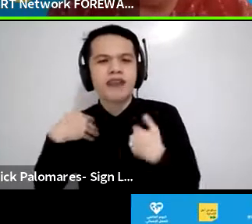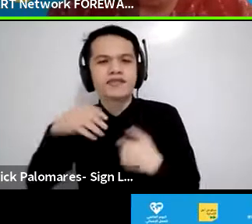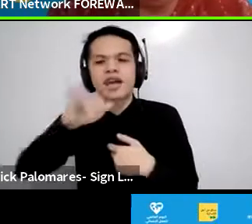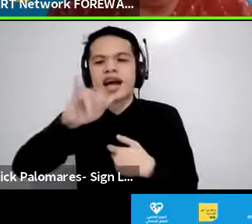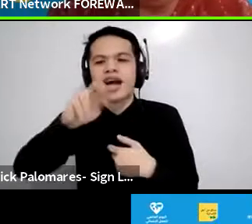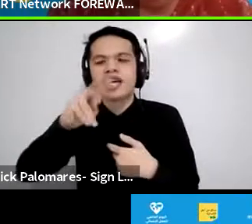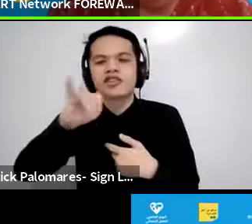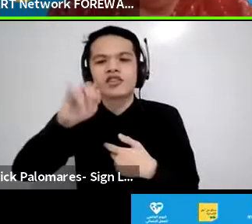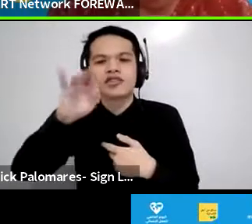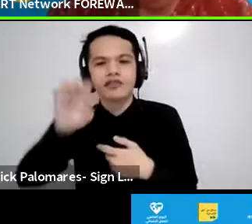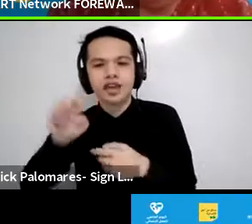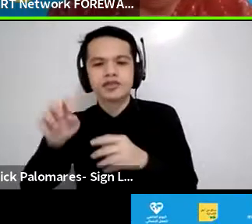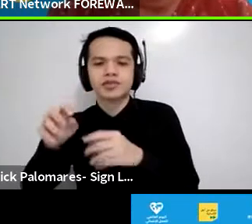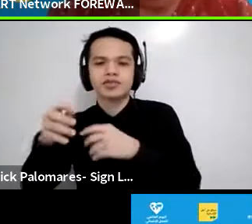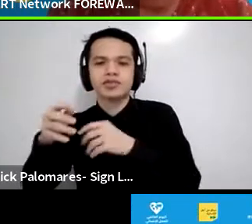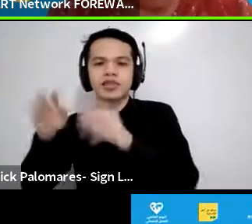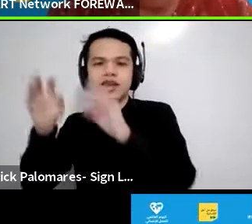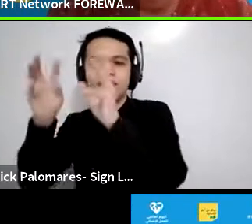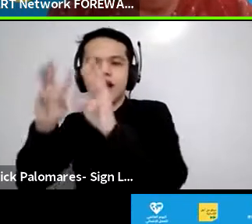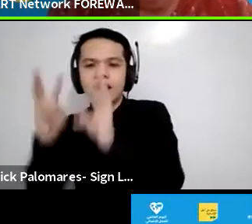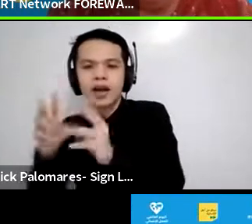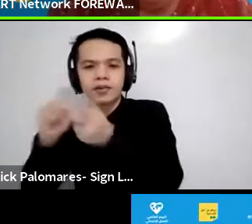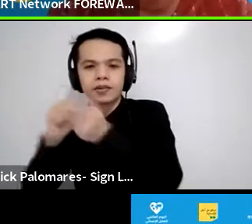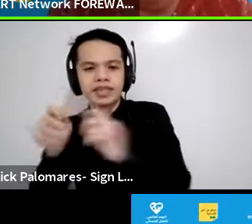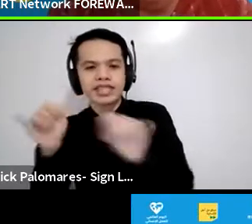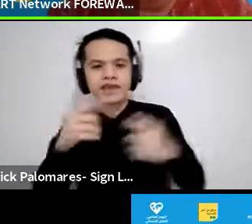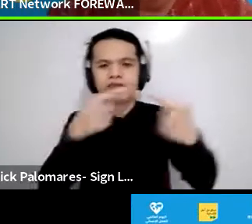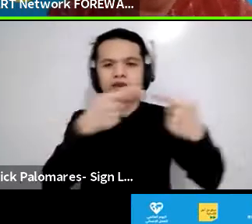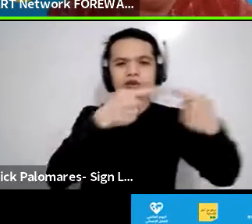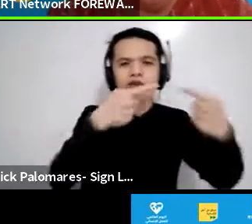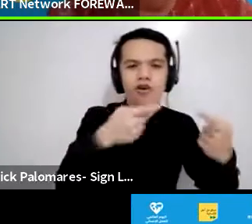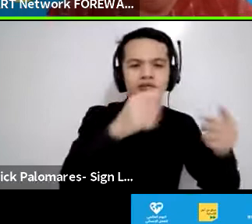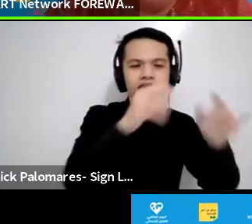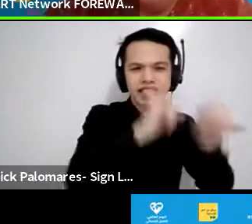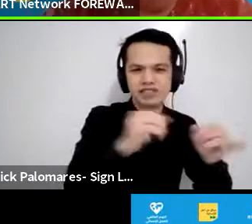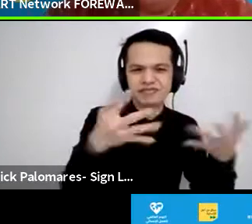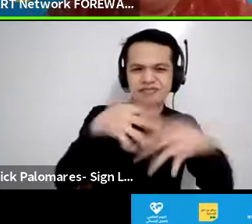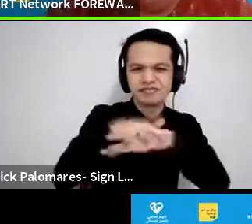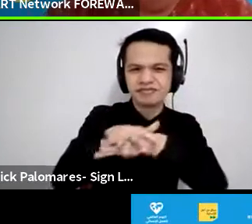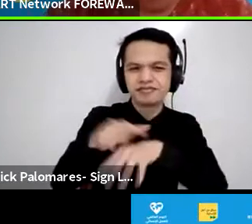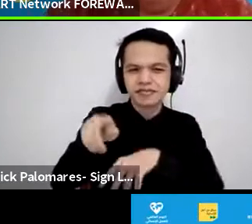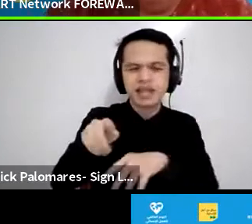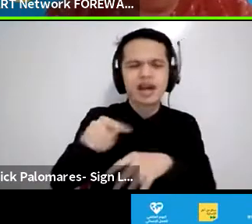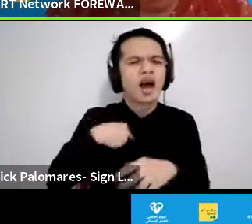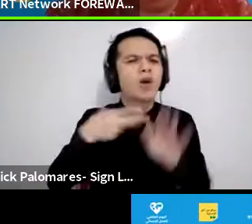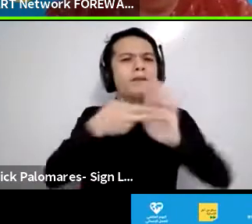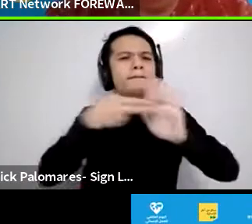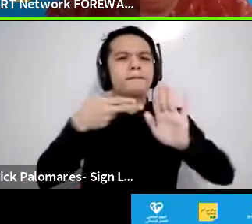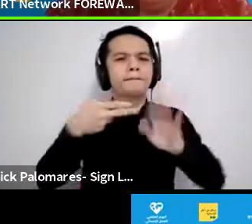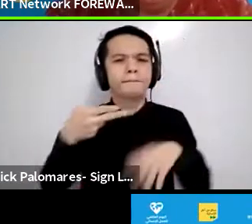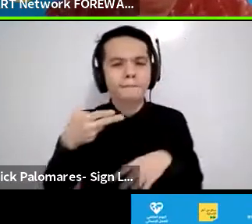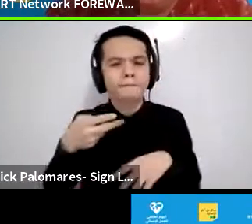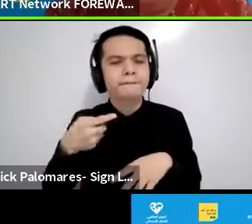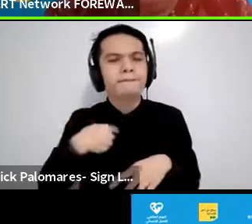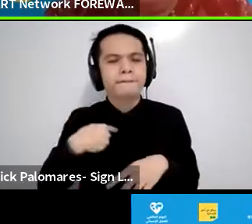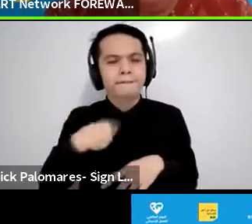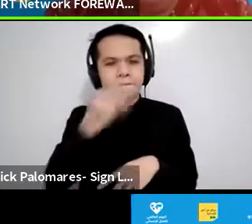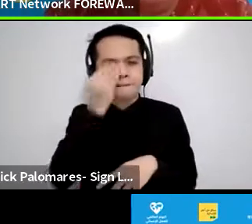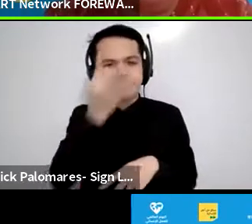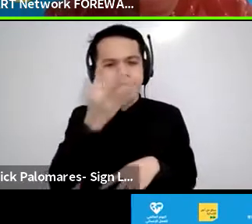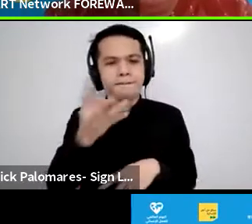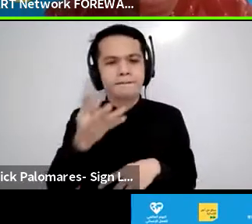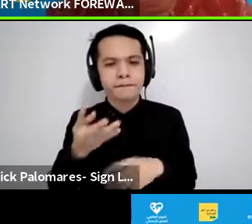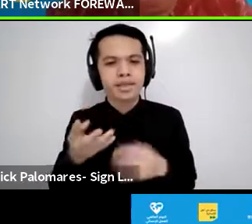between climate and disaster resilience and conflict issues. But what I would want to highlight here, Atom, is that